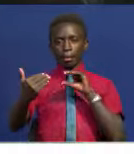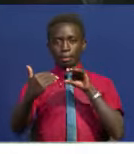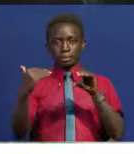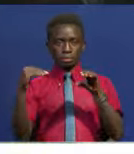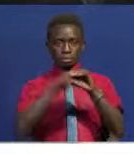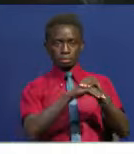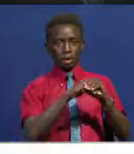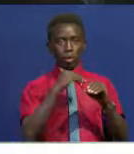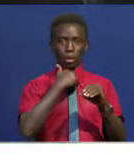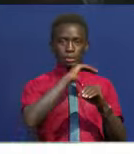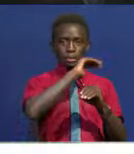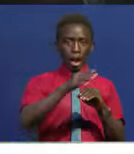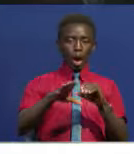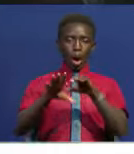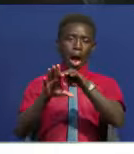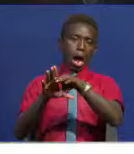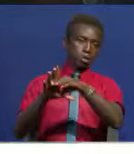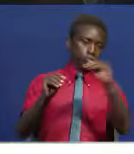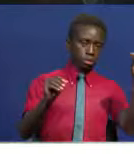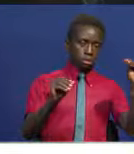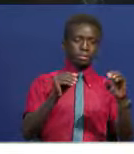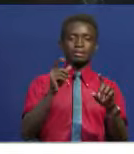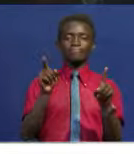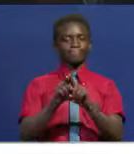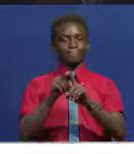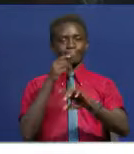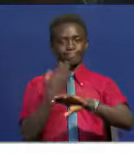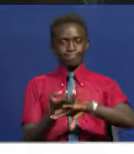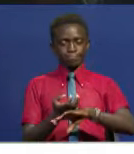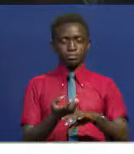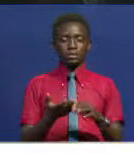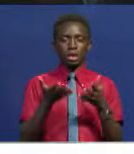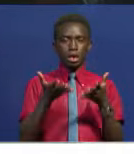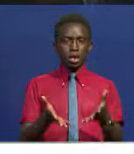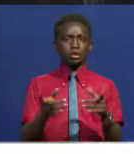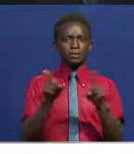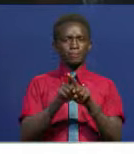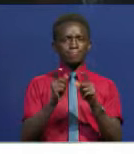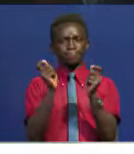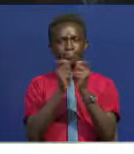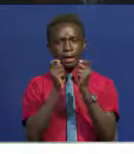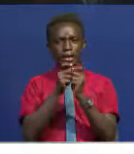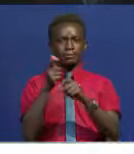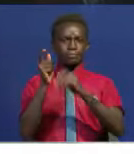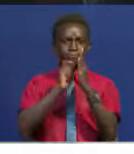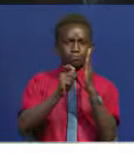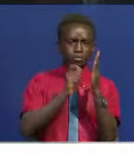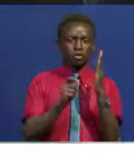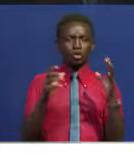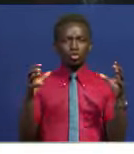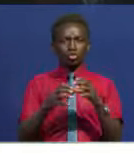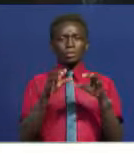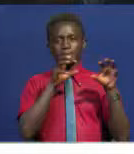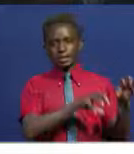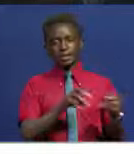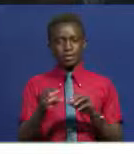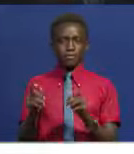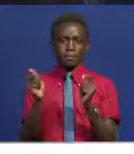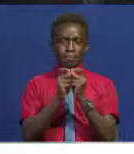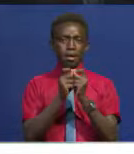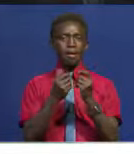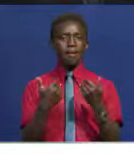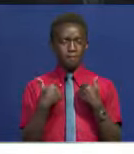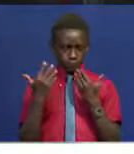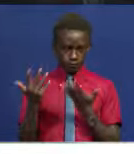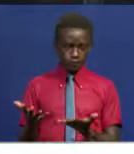protests including journalists who were covering the event our reporter ABD aiz Hashim was in the thick of things and